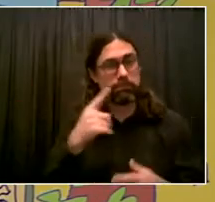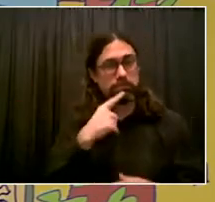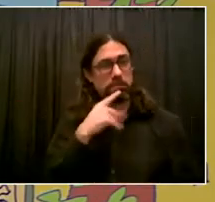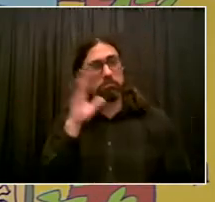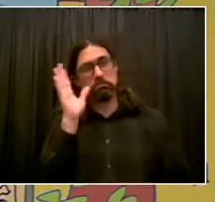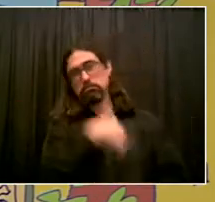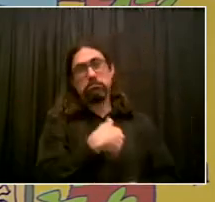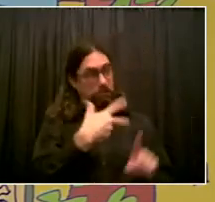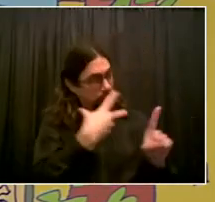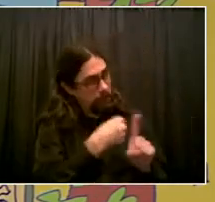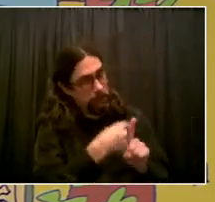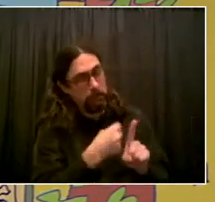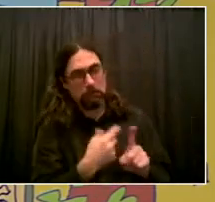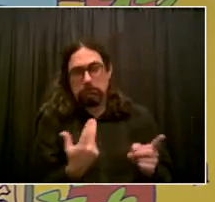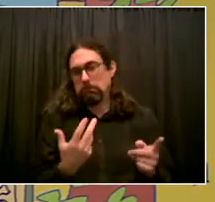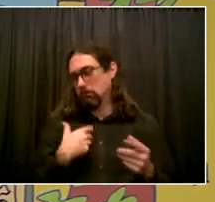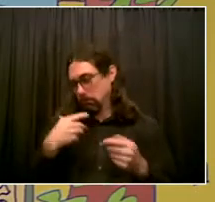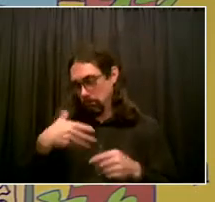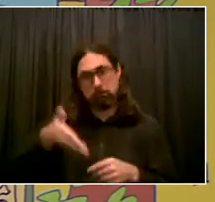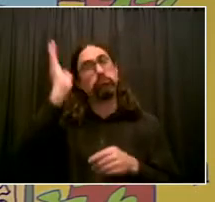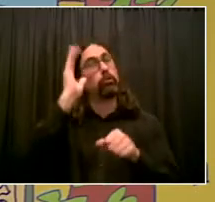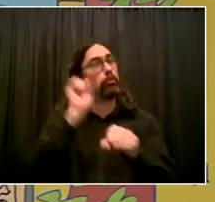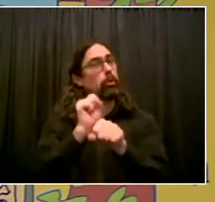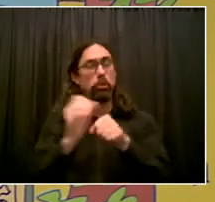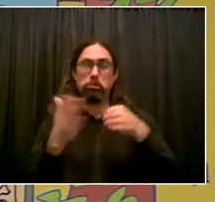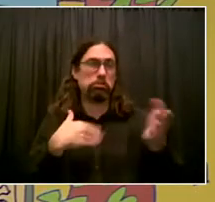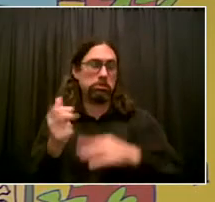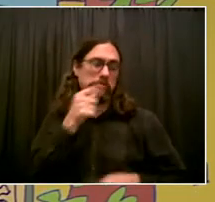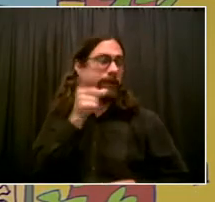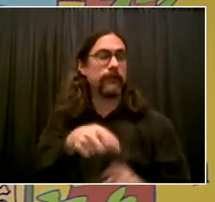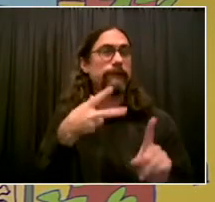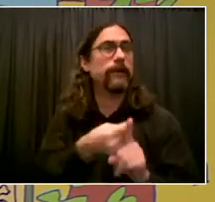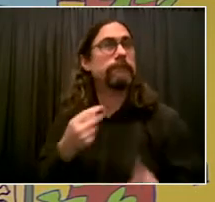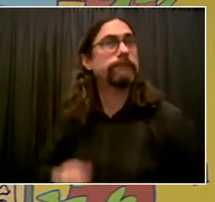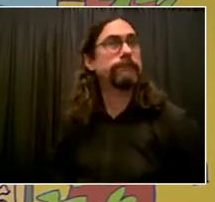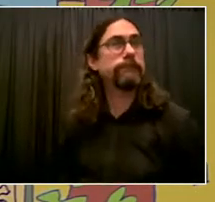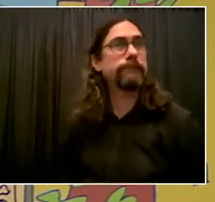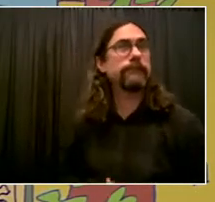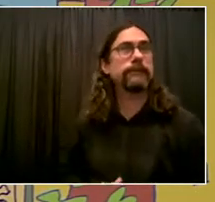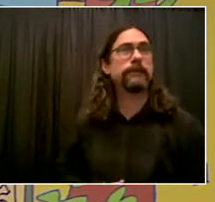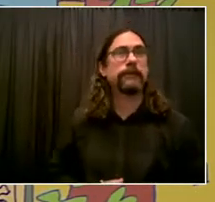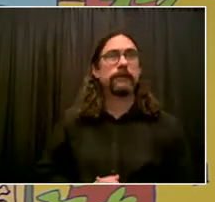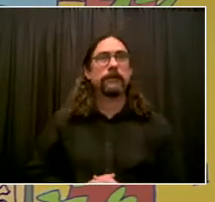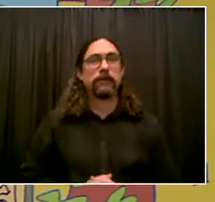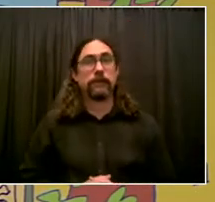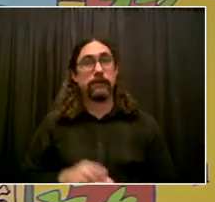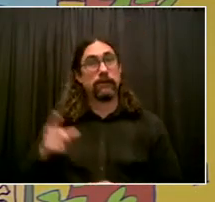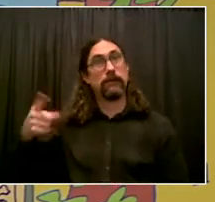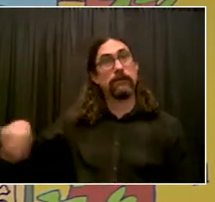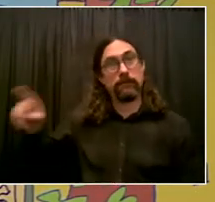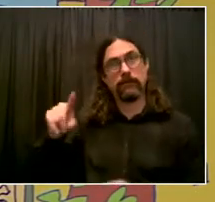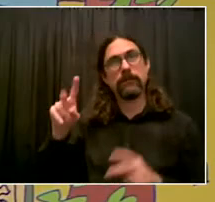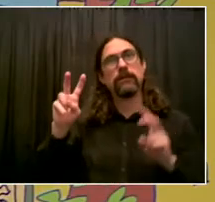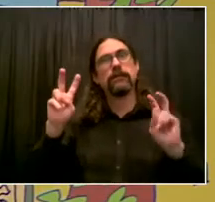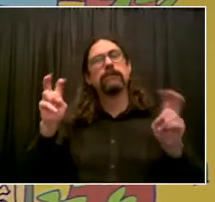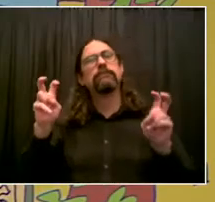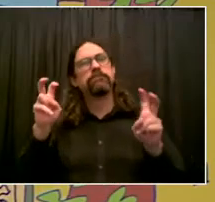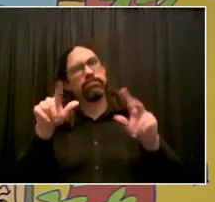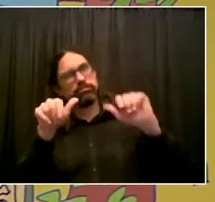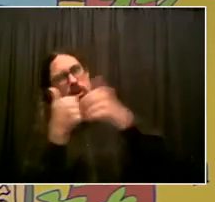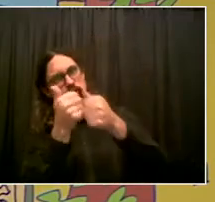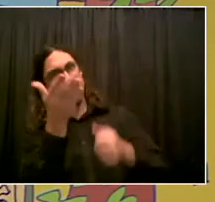respond to that specific form of protest and respond generally